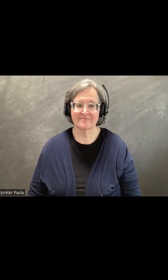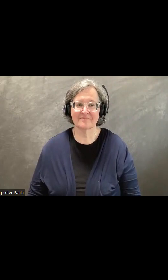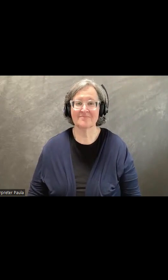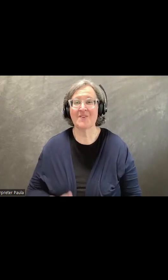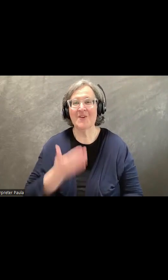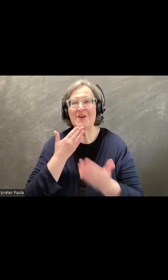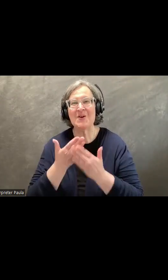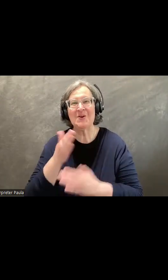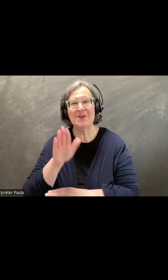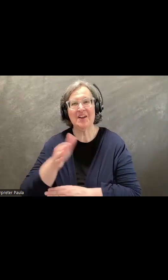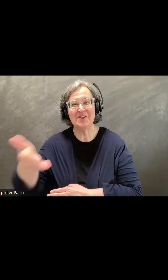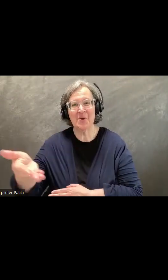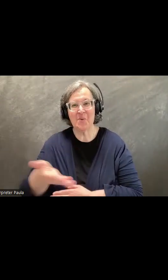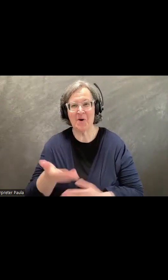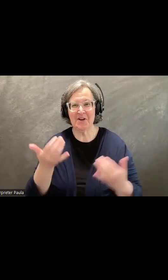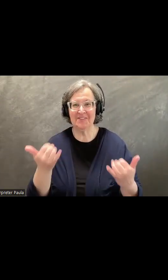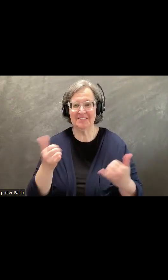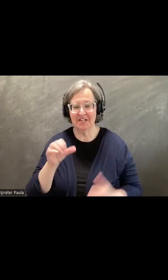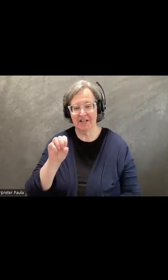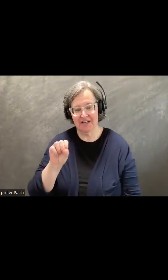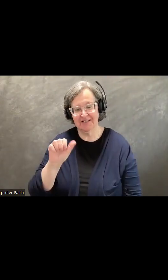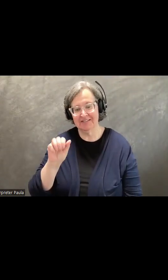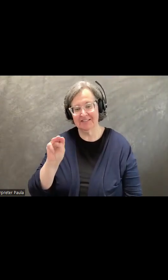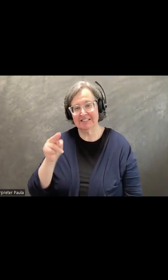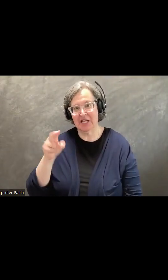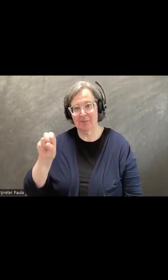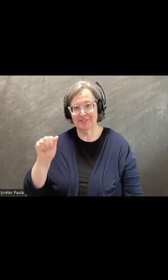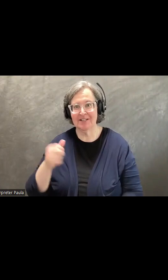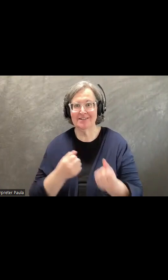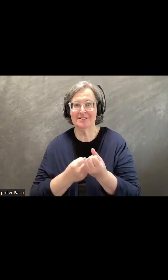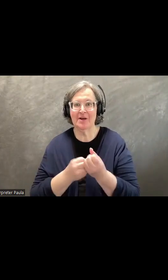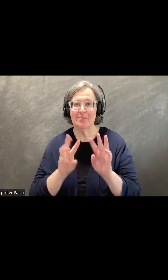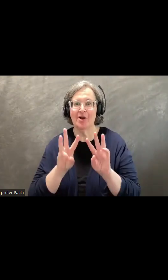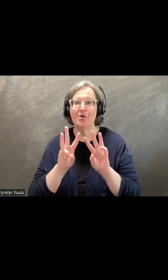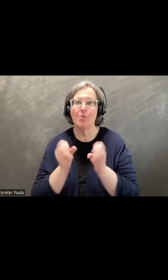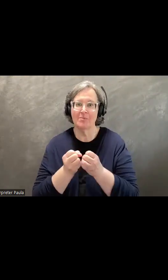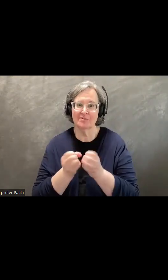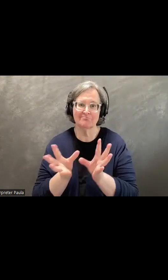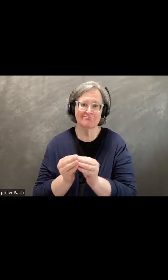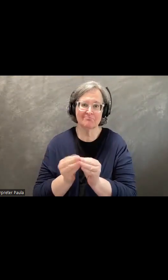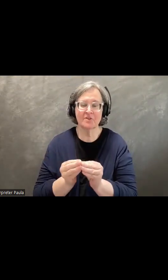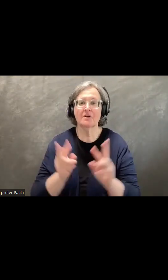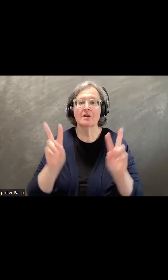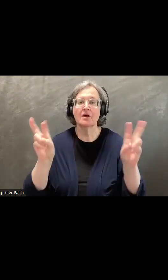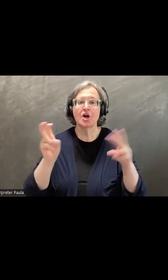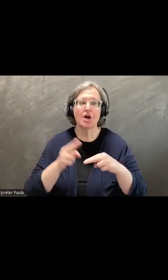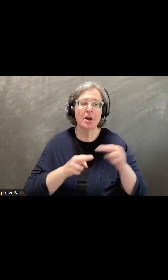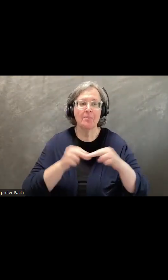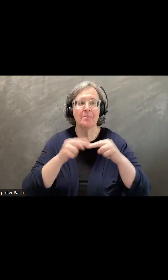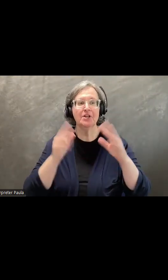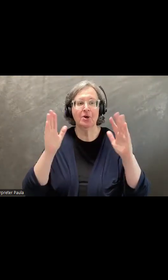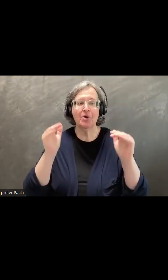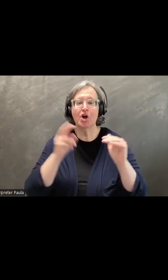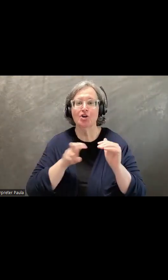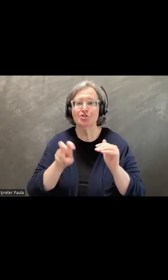Good afternoon and welcome to today's SAMHSA-sponsored webinar titled Building Hope, a Journey Through Crisis Residential Services on